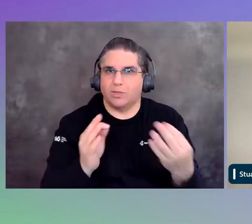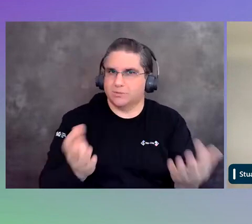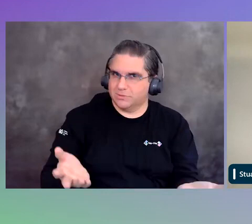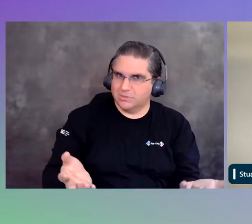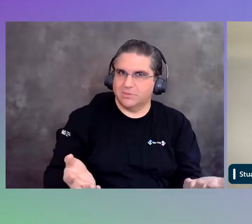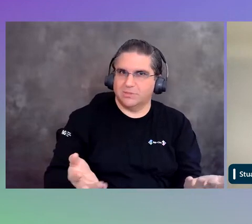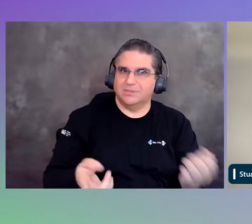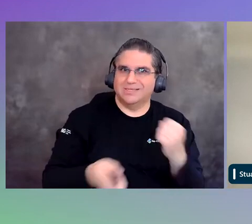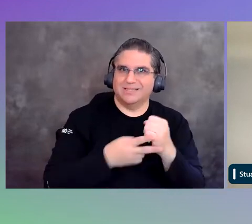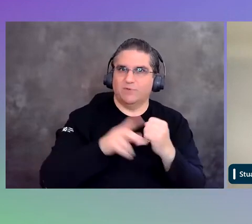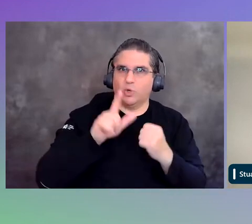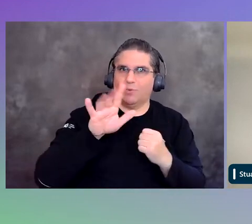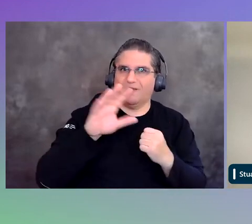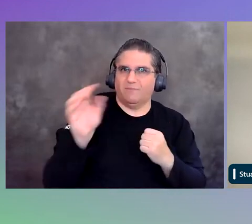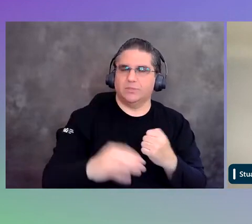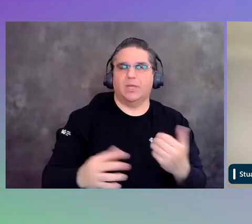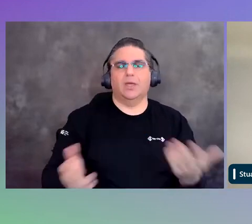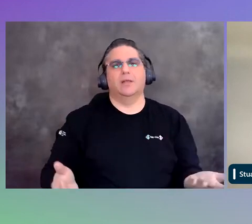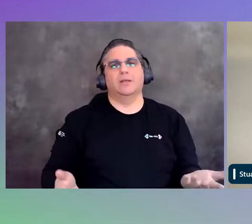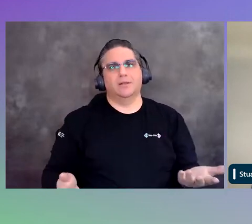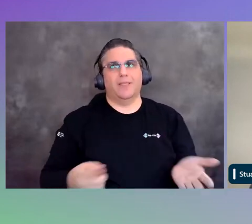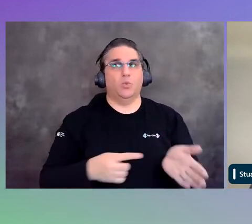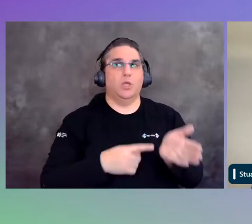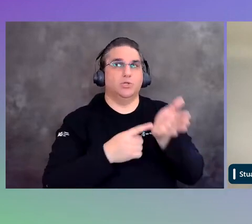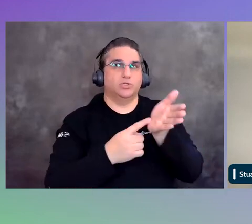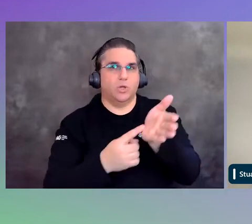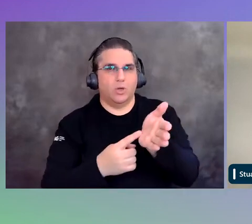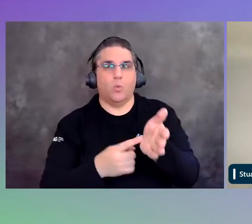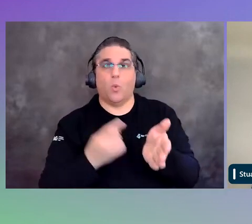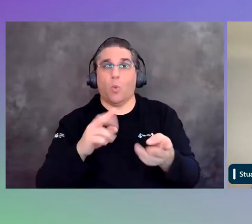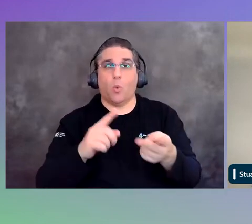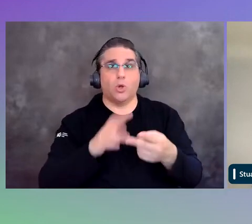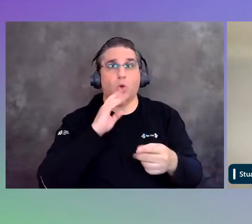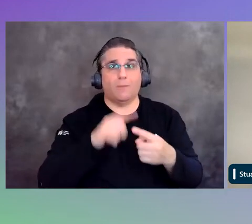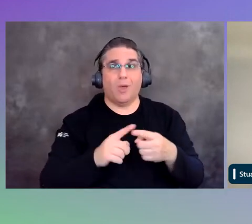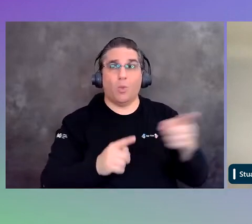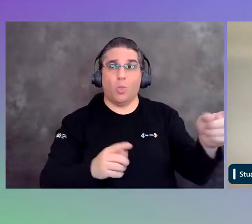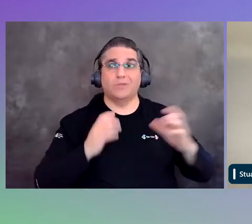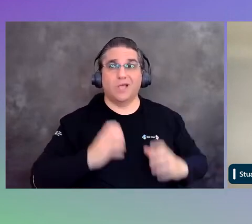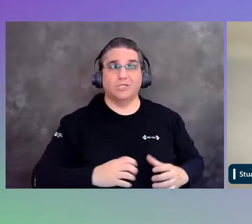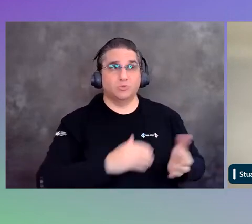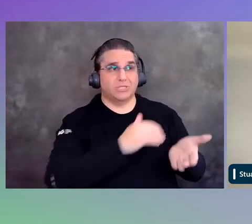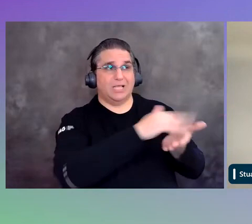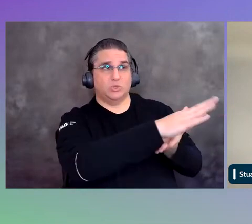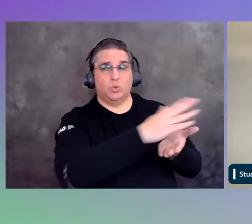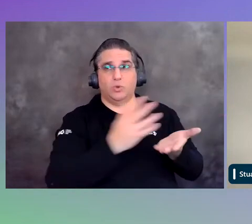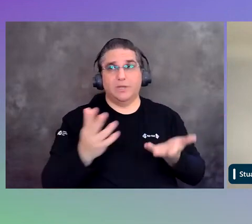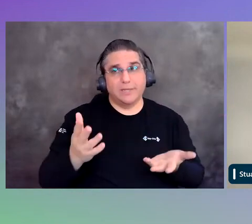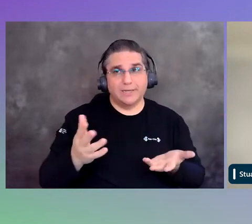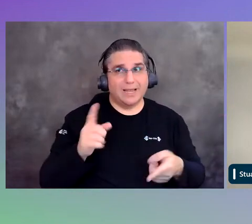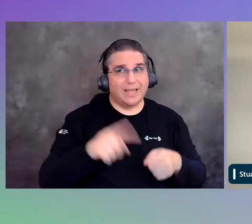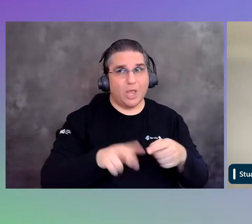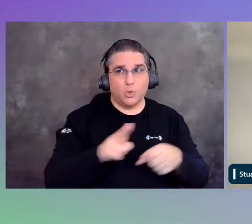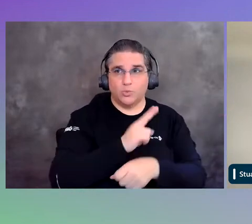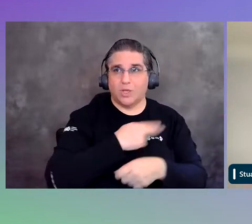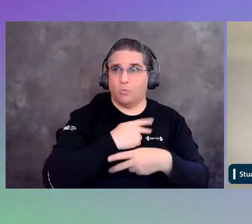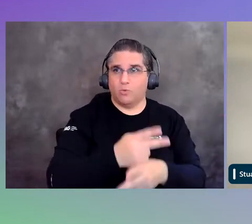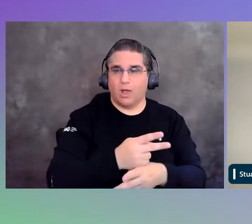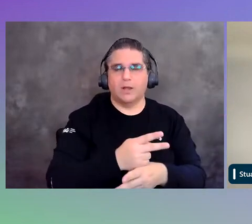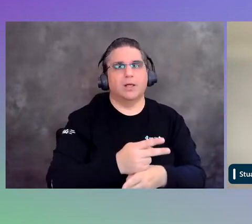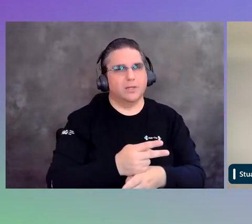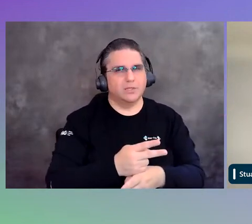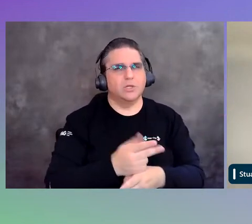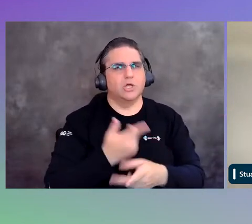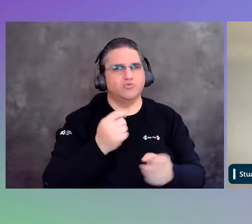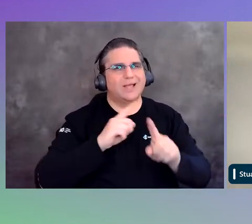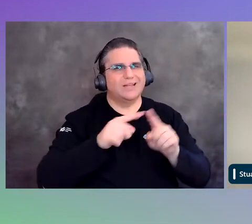accessibility stuff as well. Well, we've got a number of customers that can't access our products because of this. So just look at different approaches and avenues you can do to build